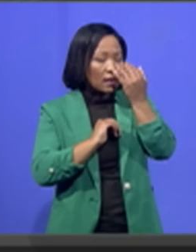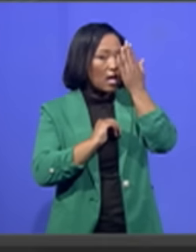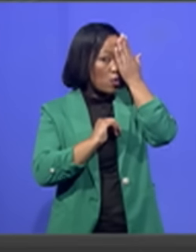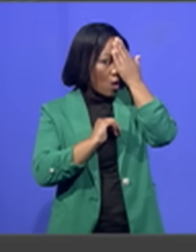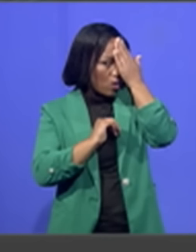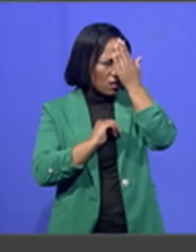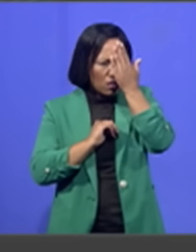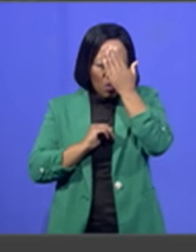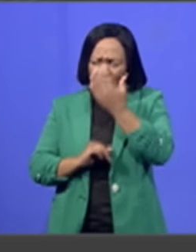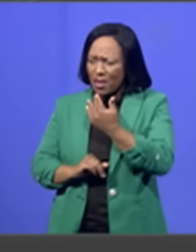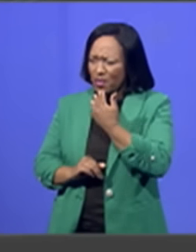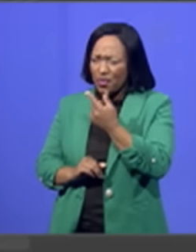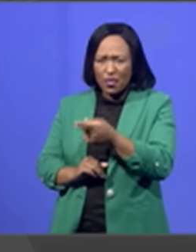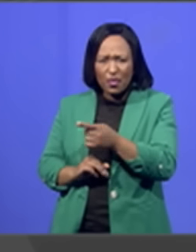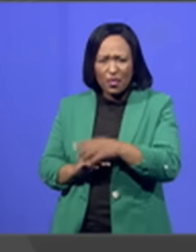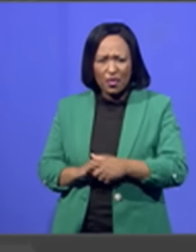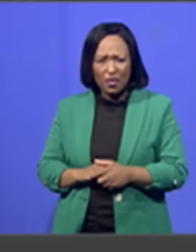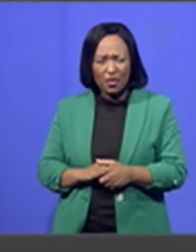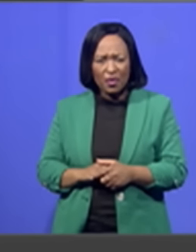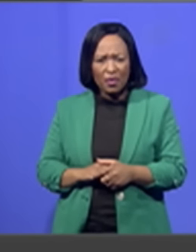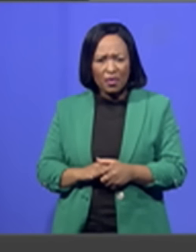who?